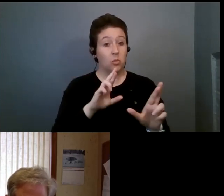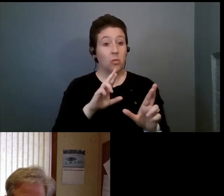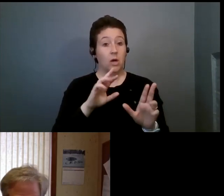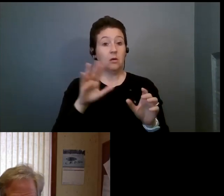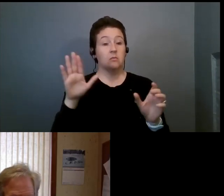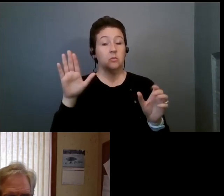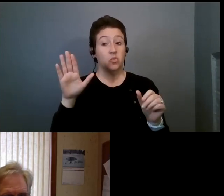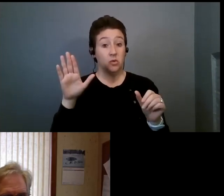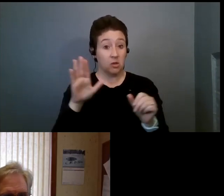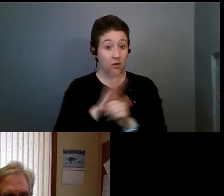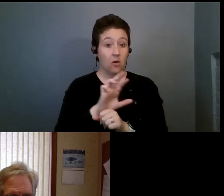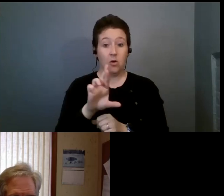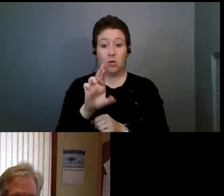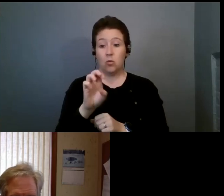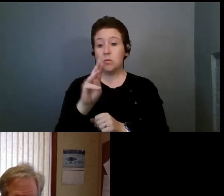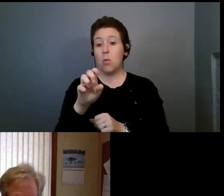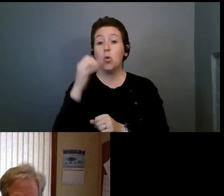remote notice.